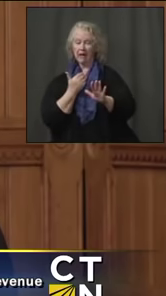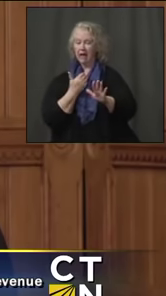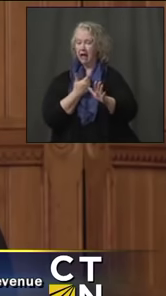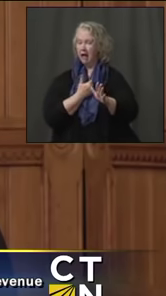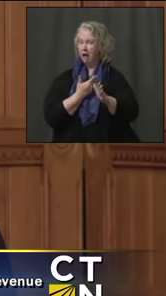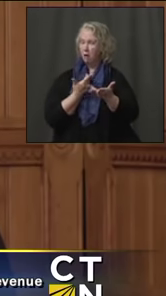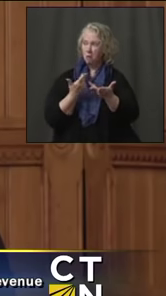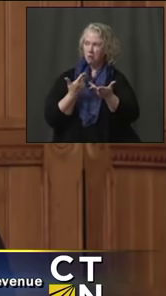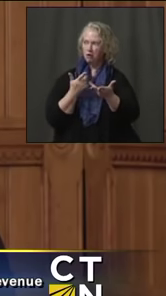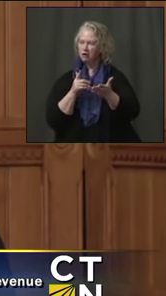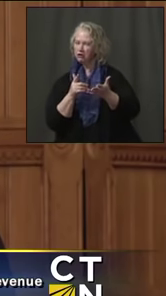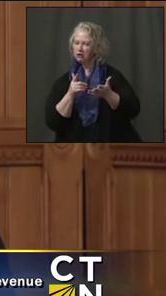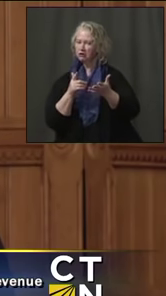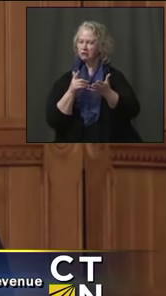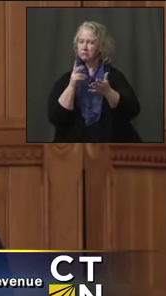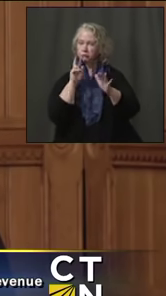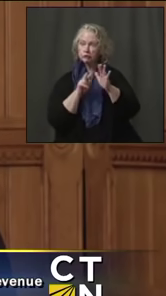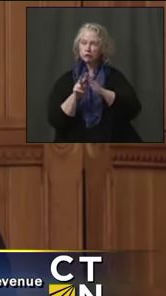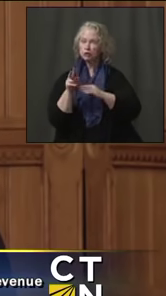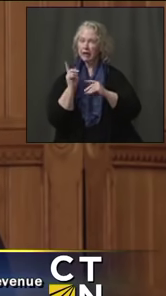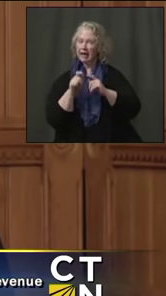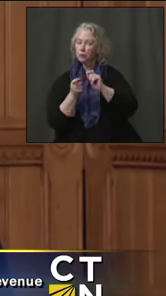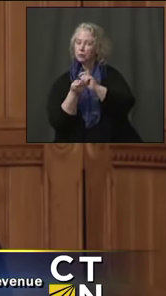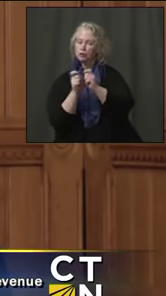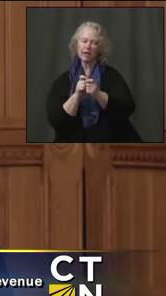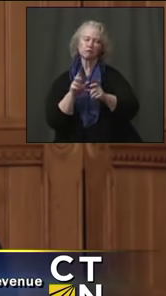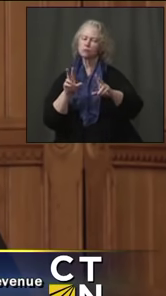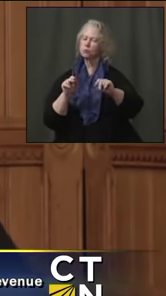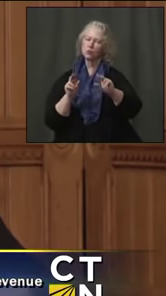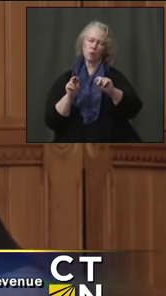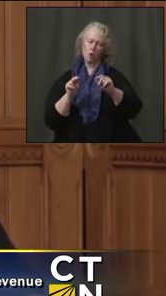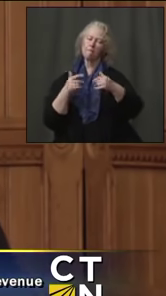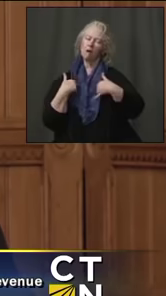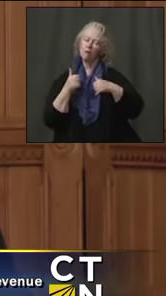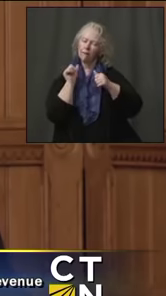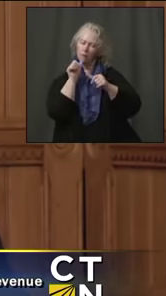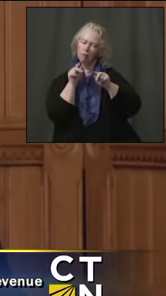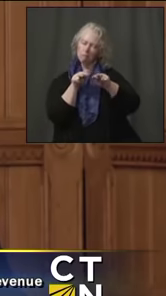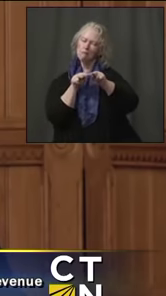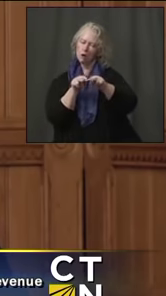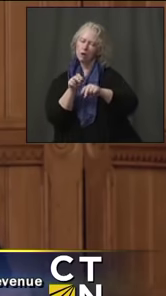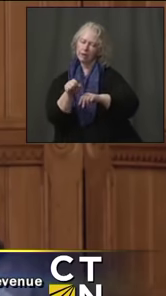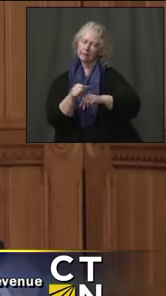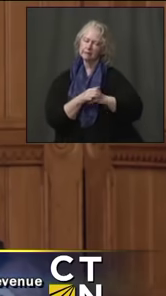would need to adjust any further from that base, but obviously we'll continue to monitor.